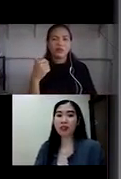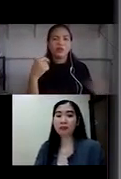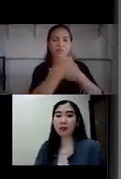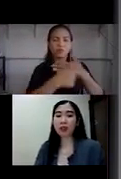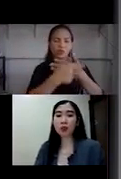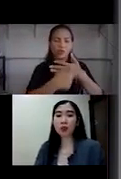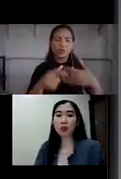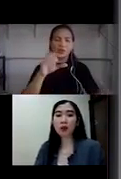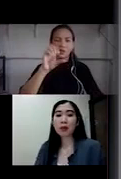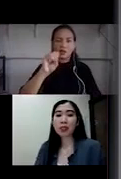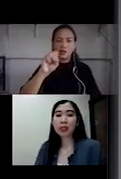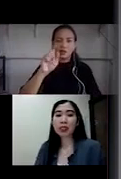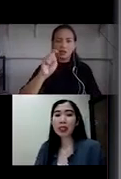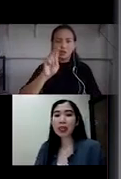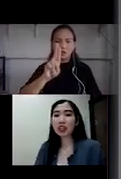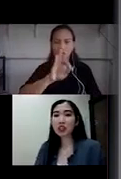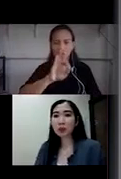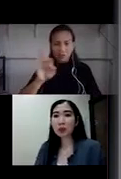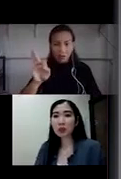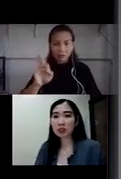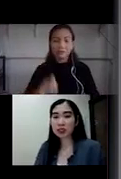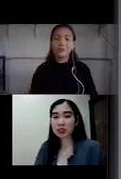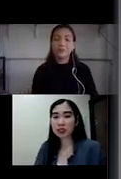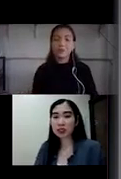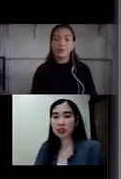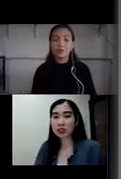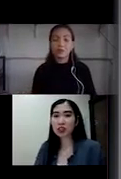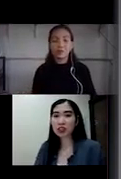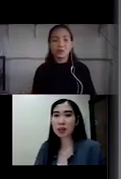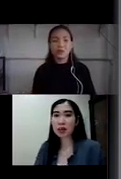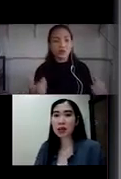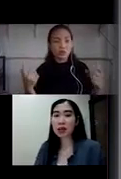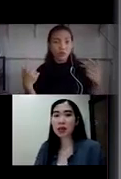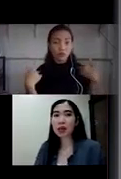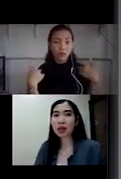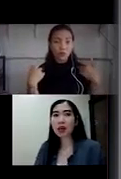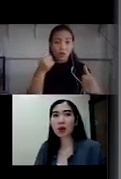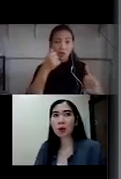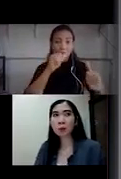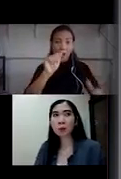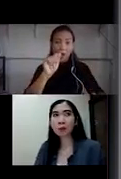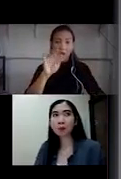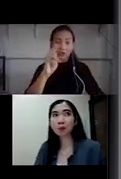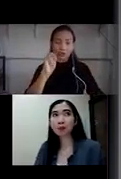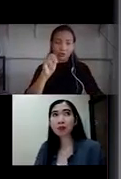Yan. So, may inline action buttons tayo. Isa to sa mga